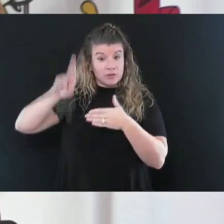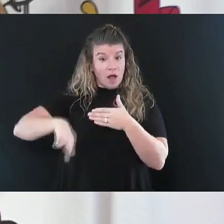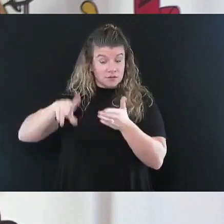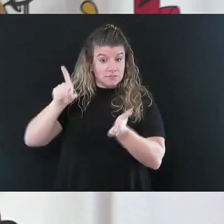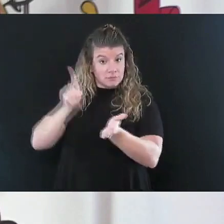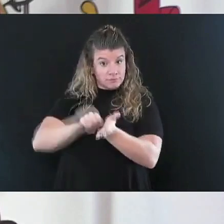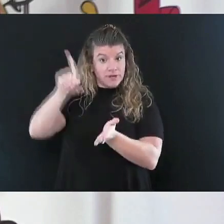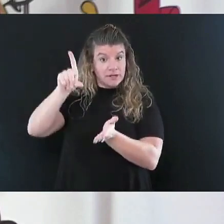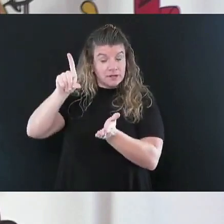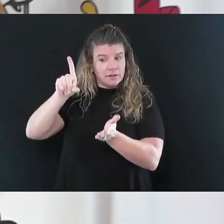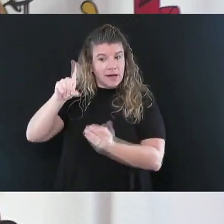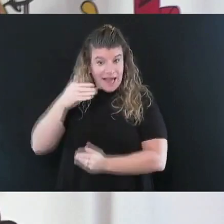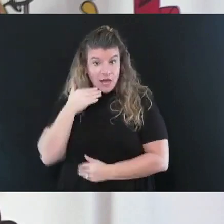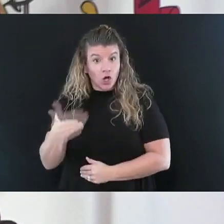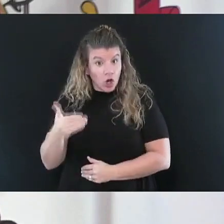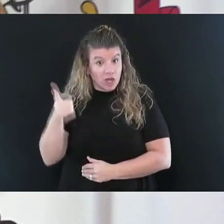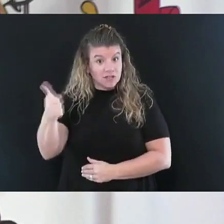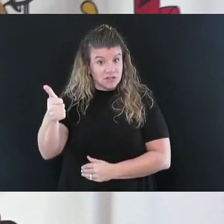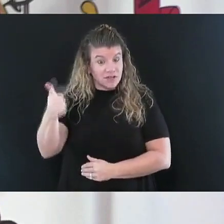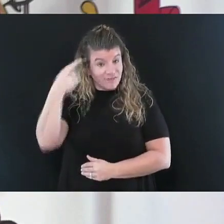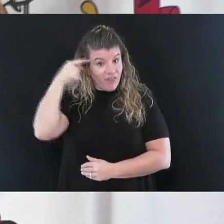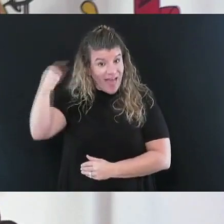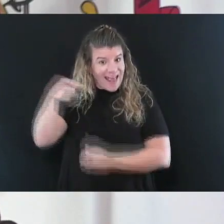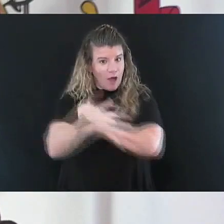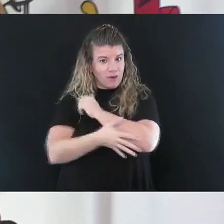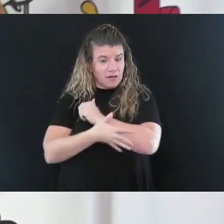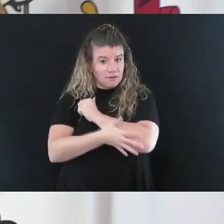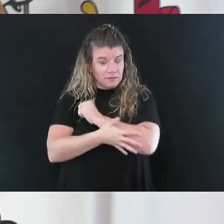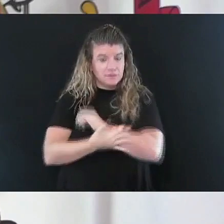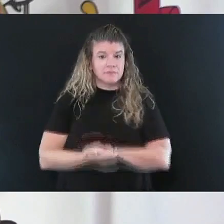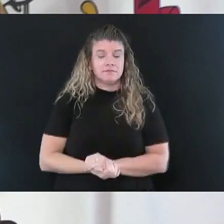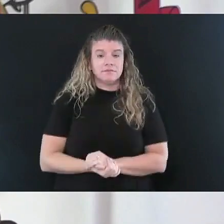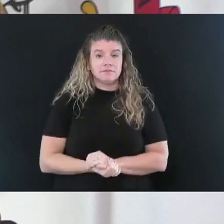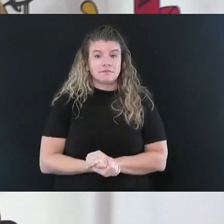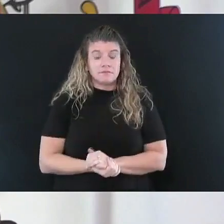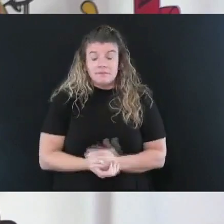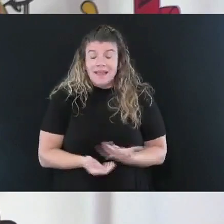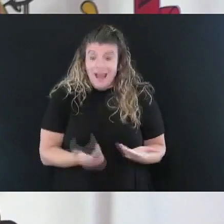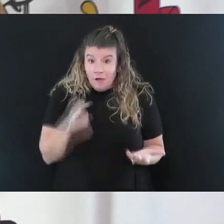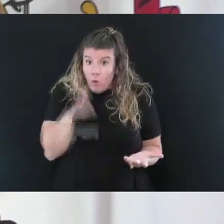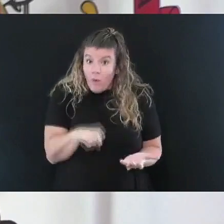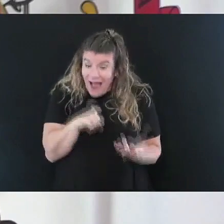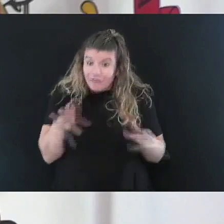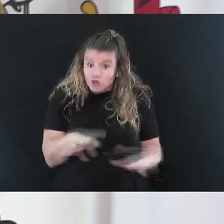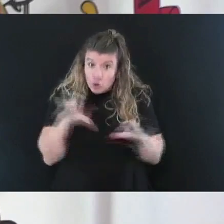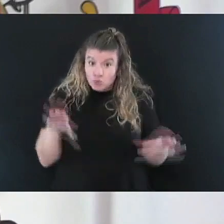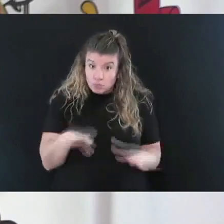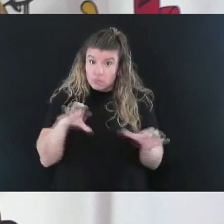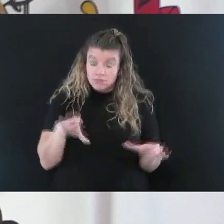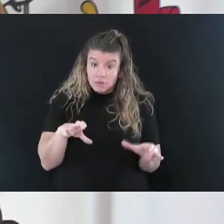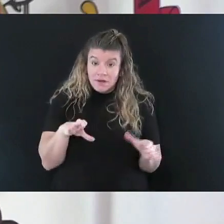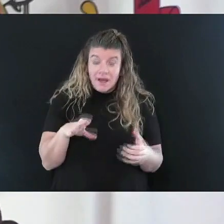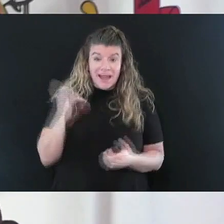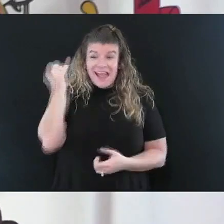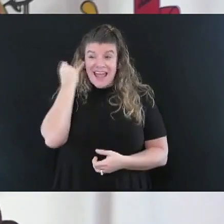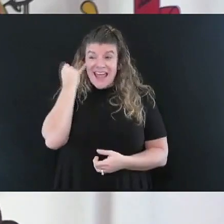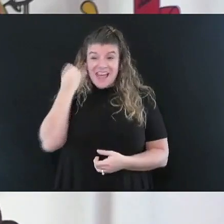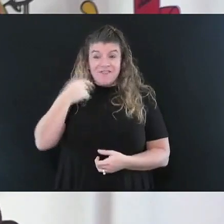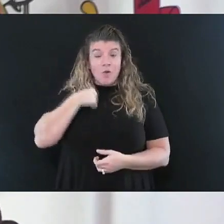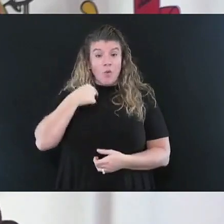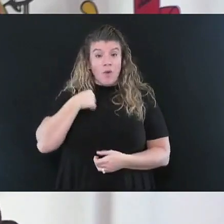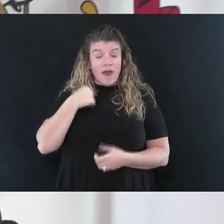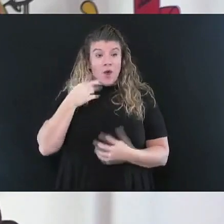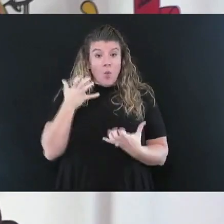out in a good way with Berkeley County. That's what you got to do, West Virginia. If we're going to